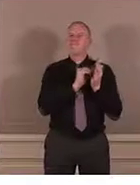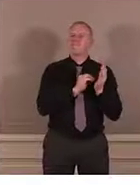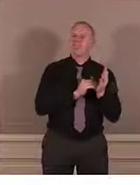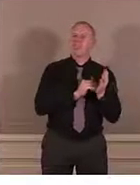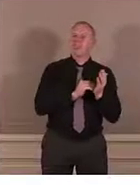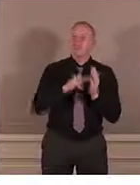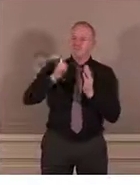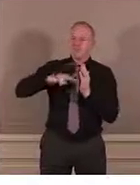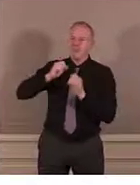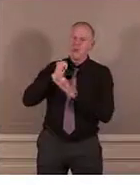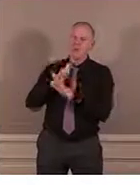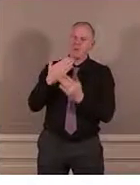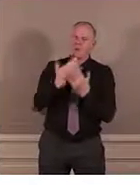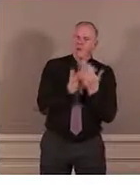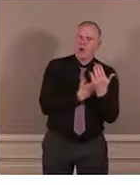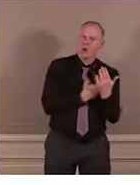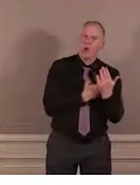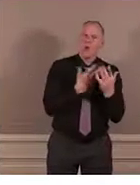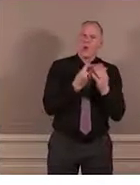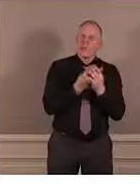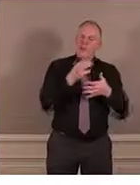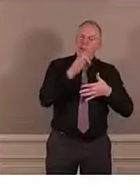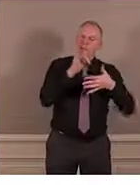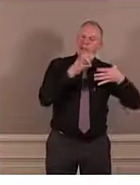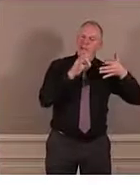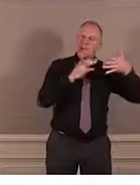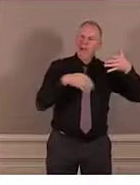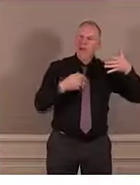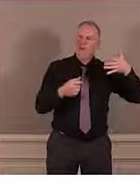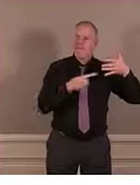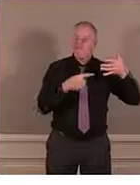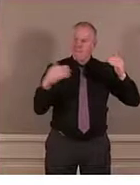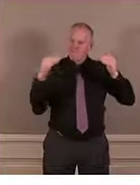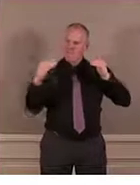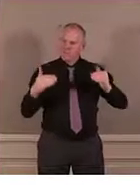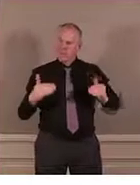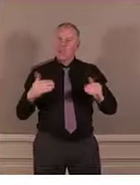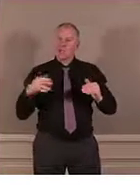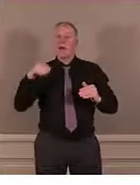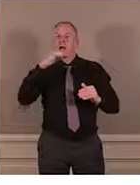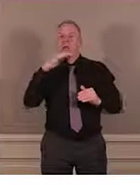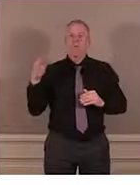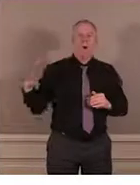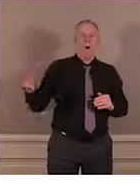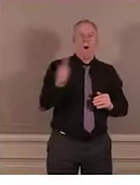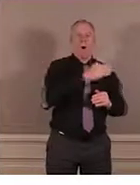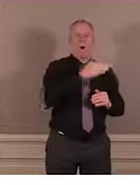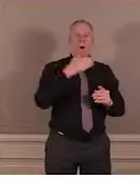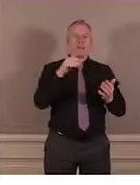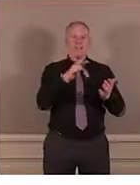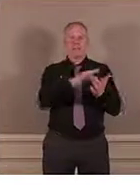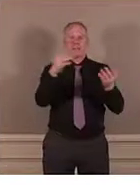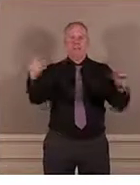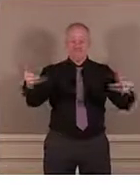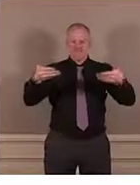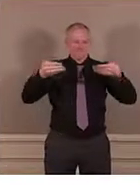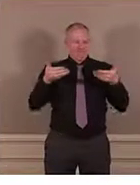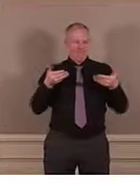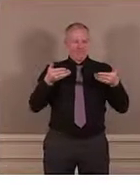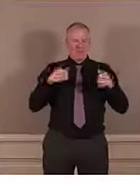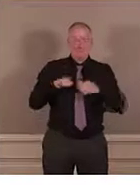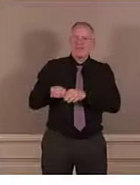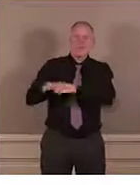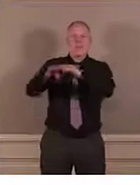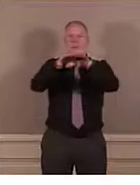relevant documentation according to a checklist that we had produced, so that each centre was issuing us with fairly consistent and